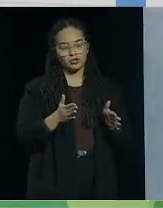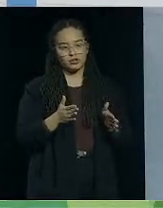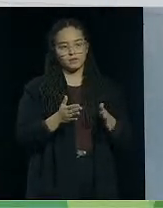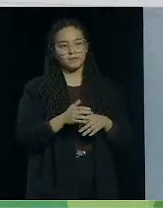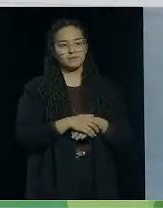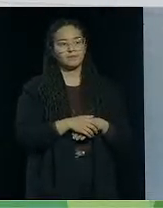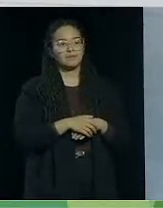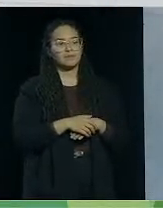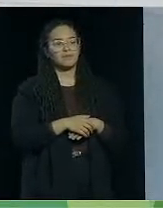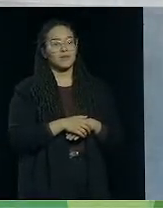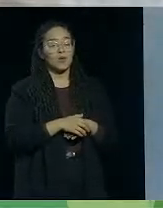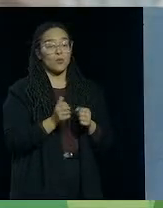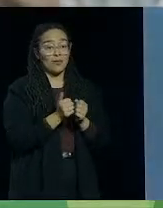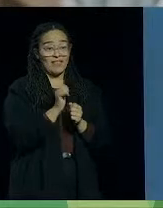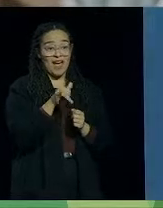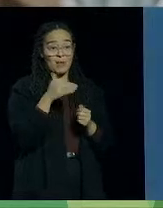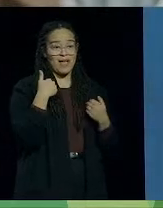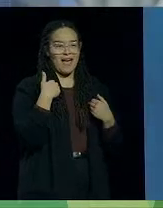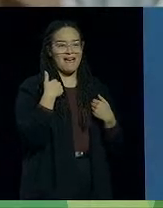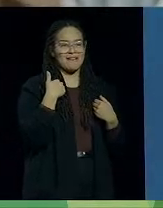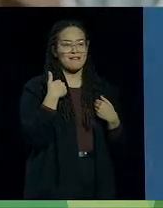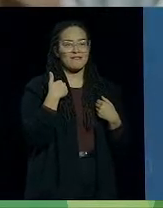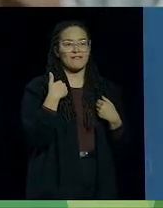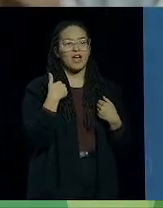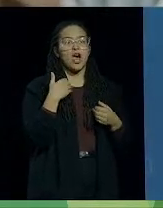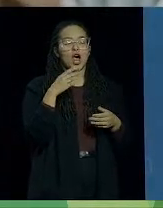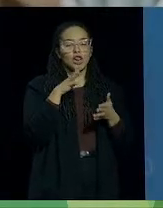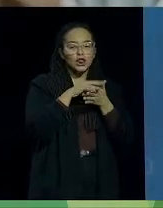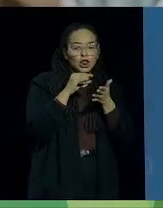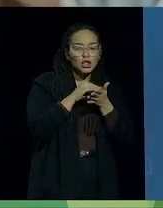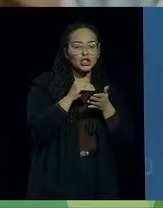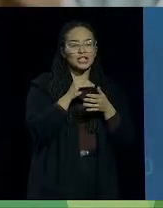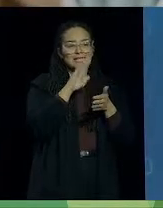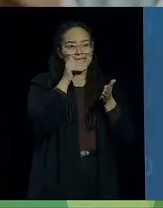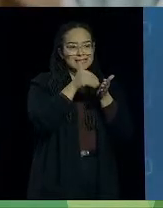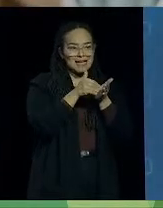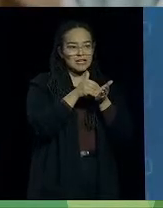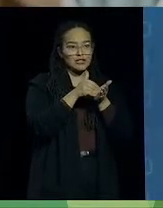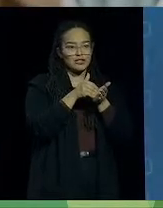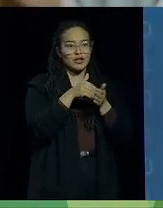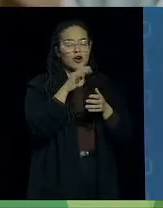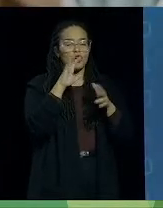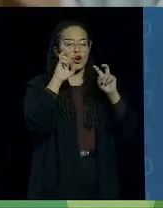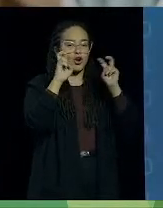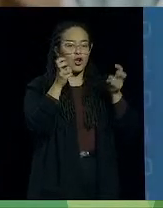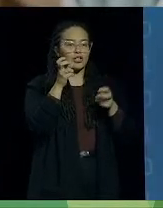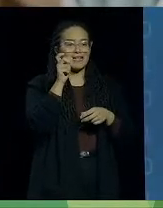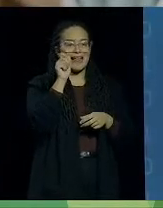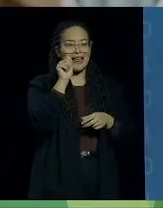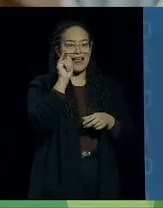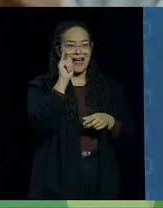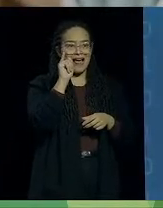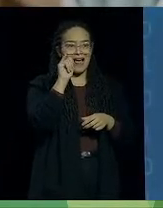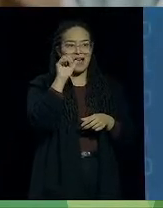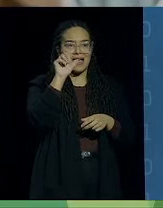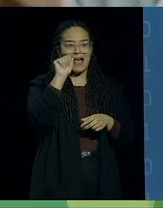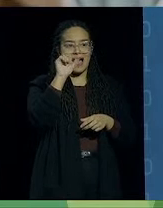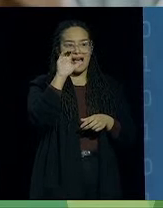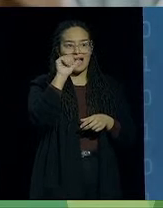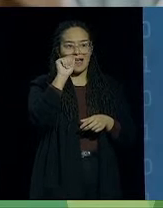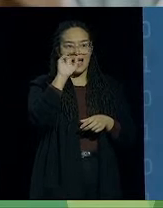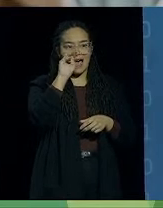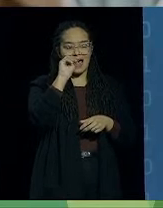workforce. Among these is a dedicated learning portal, a dedicated for AI and Gen AI learning portal called